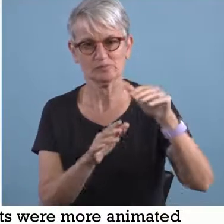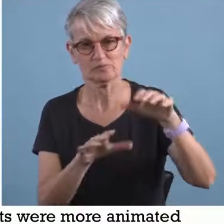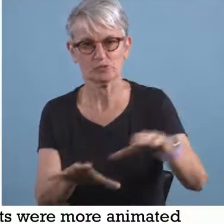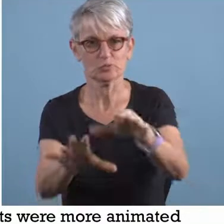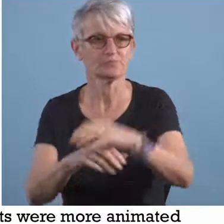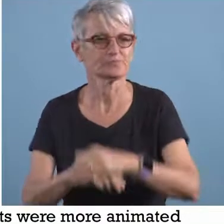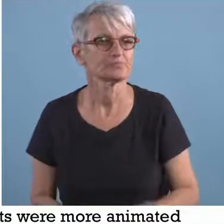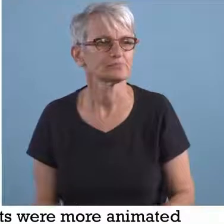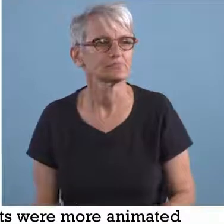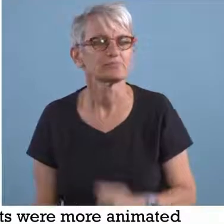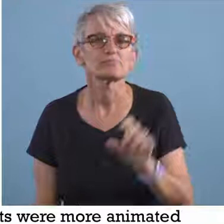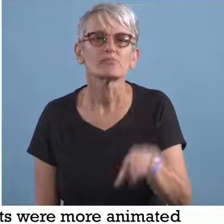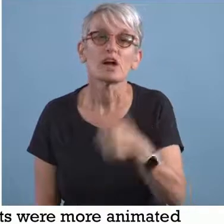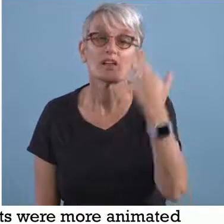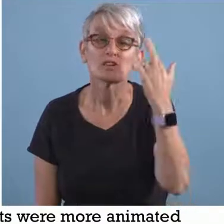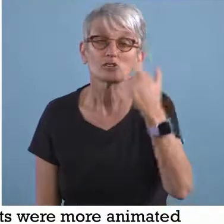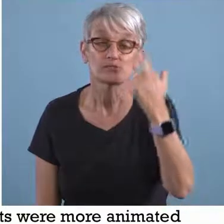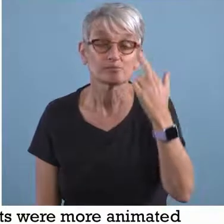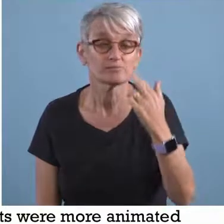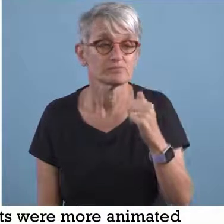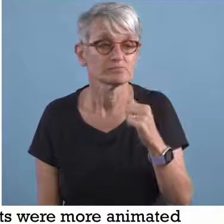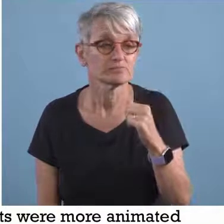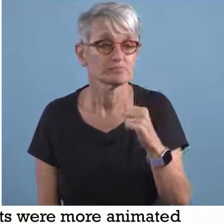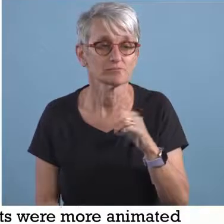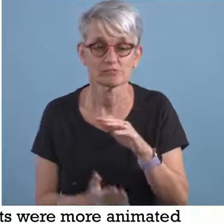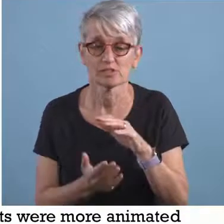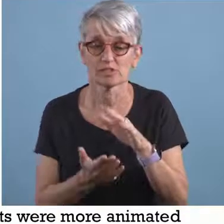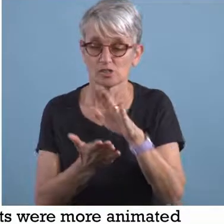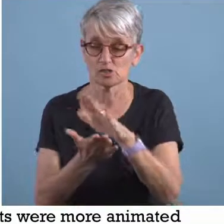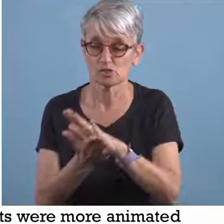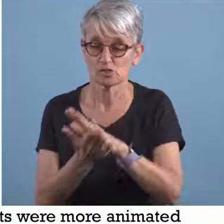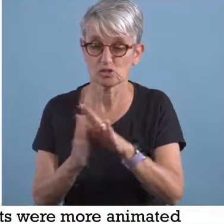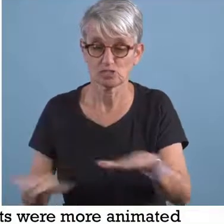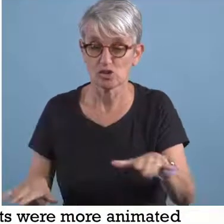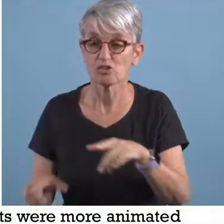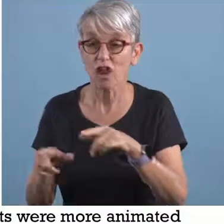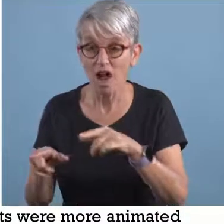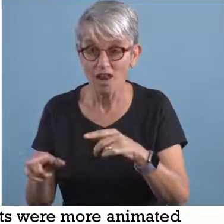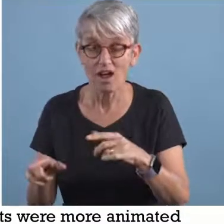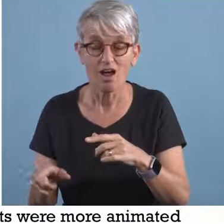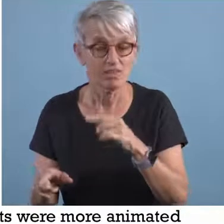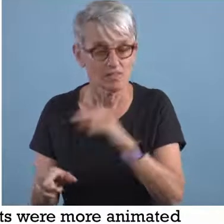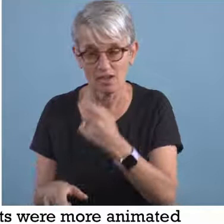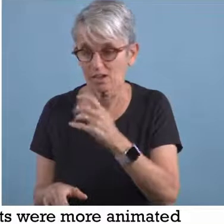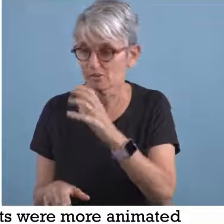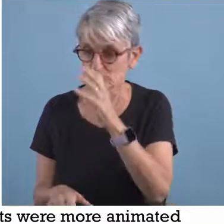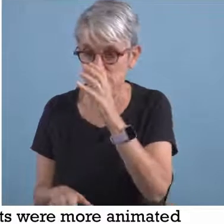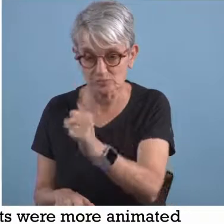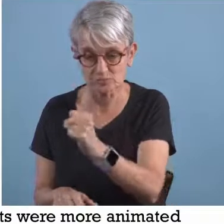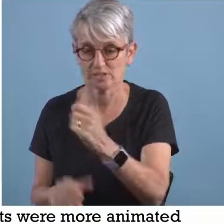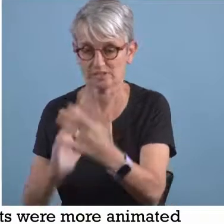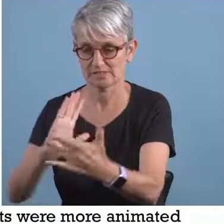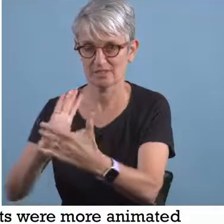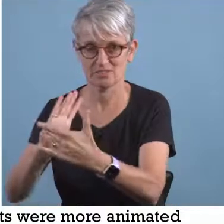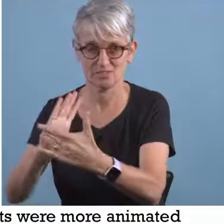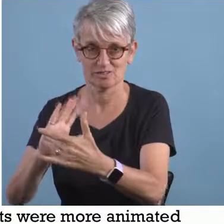Another reason for telepractice is school-age children tend to be pretty motivated by technology, right? Not to mention their